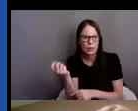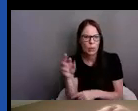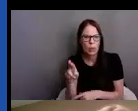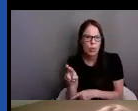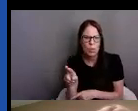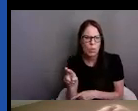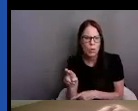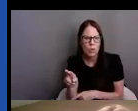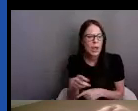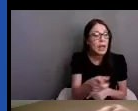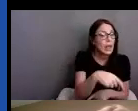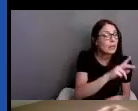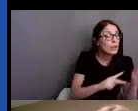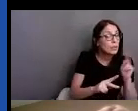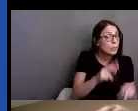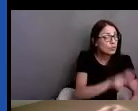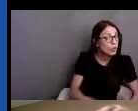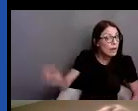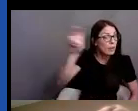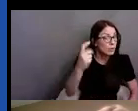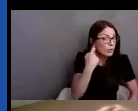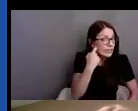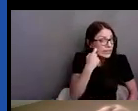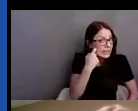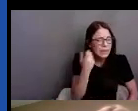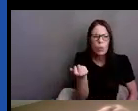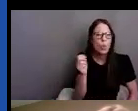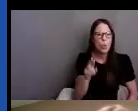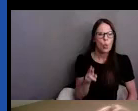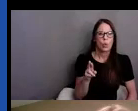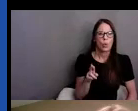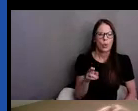have those people traveled recently, or just